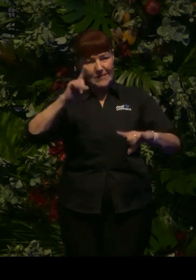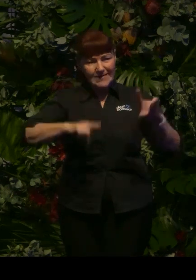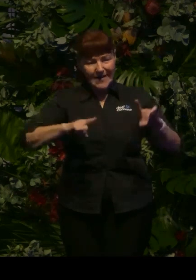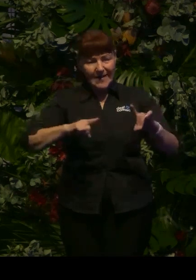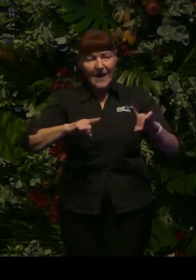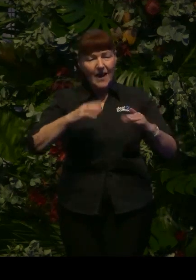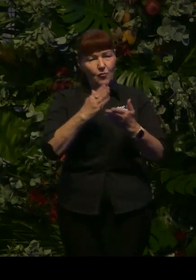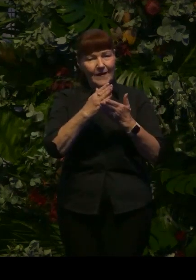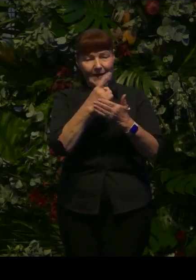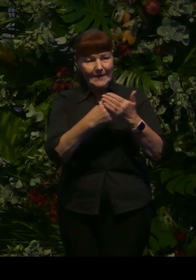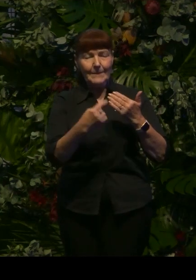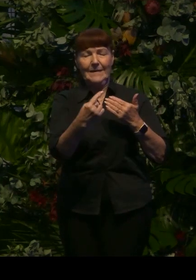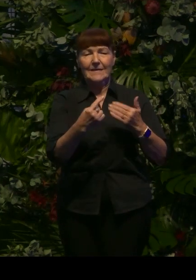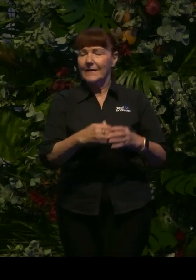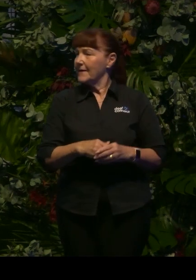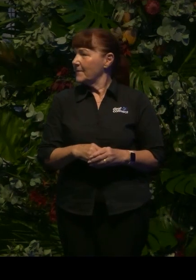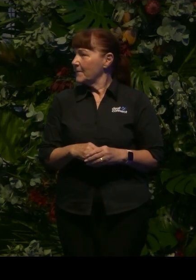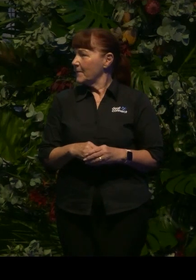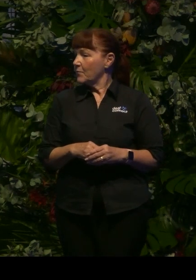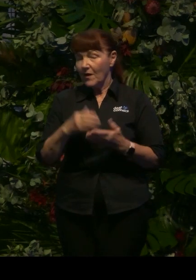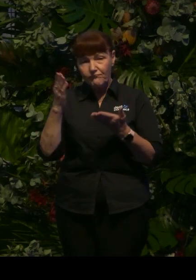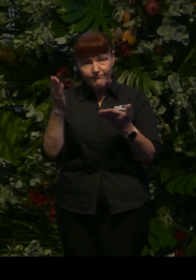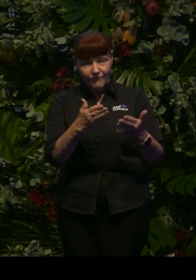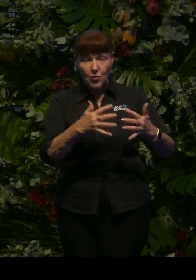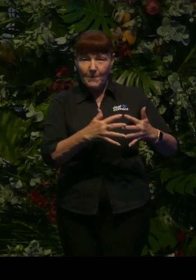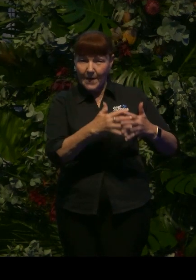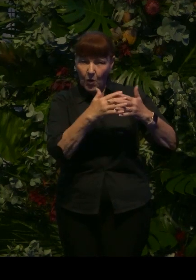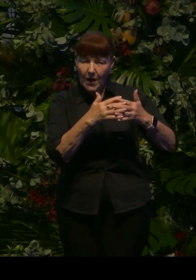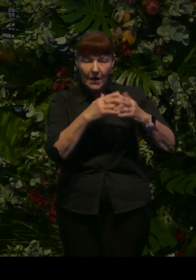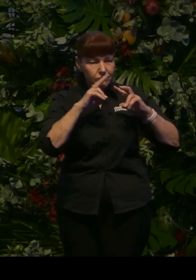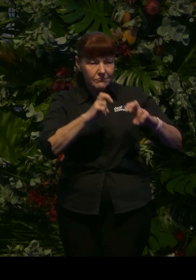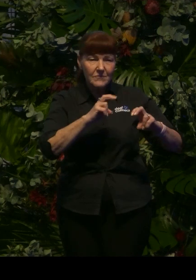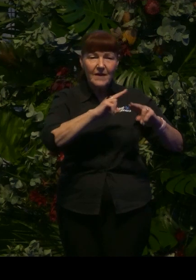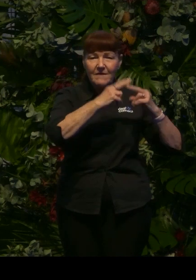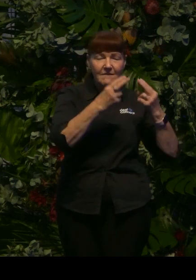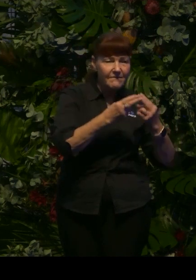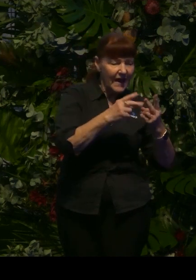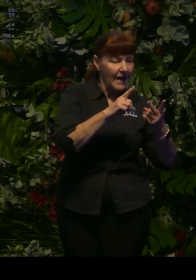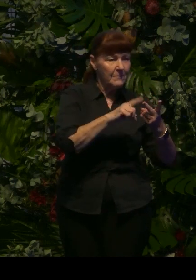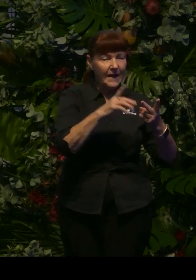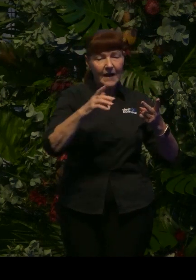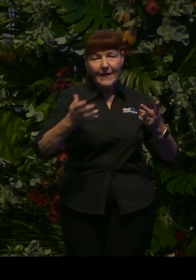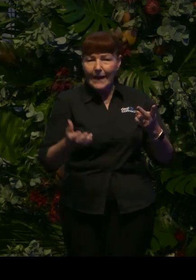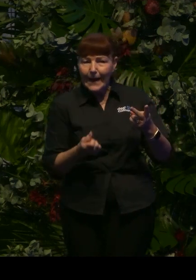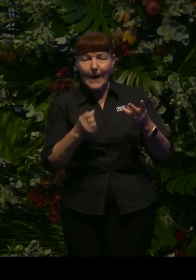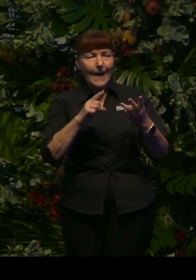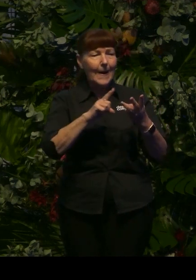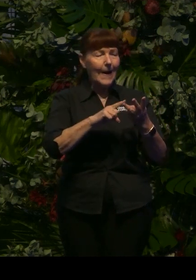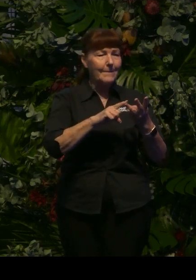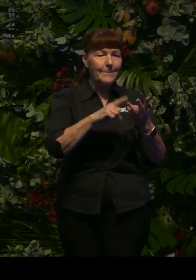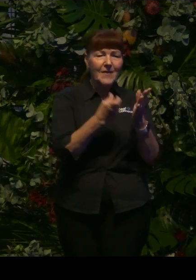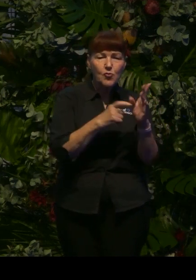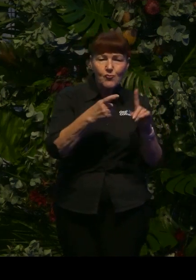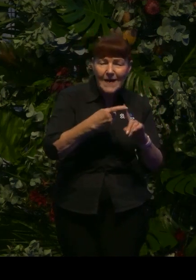world. We believe every student in America, regardless of family, income, place of residence, race, ethnicity,